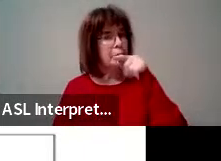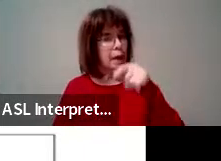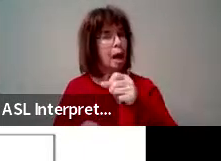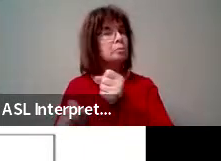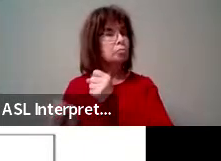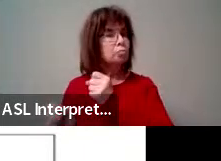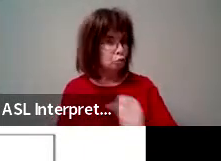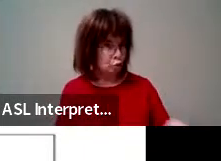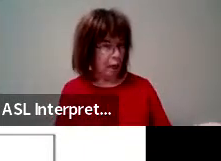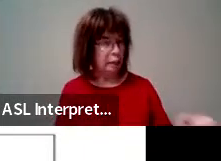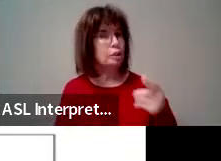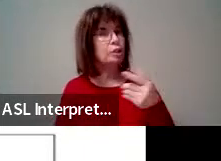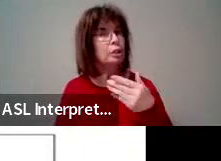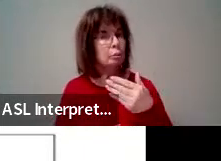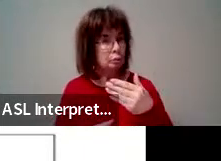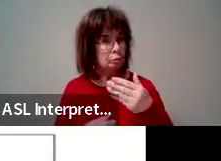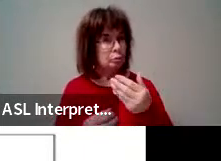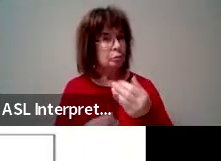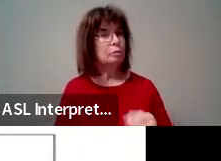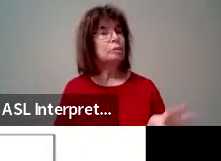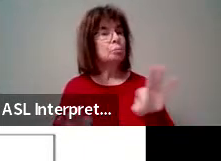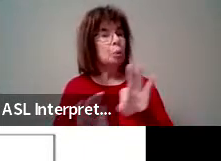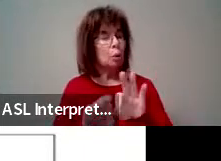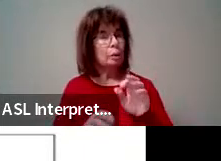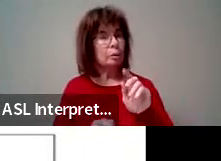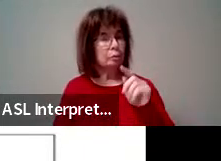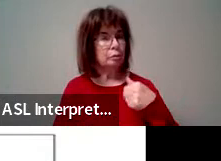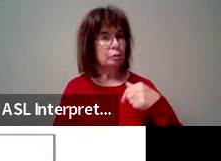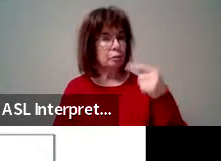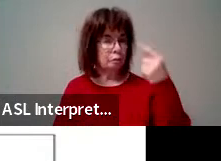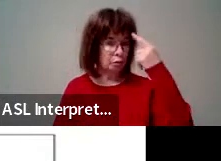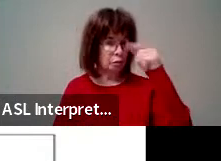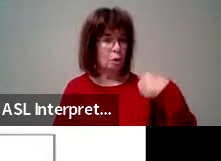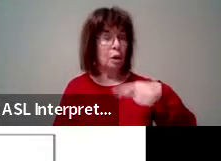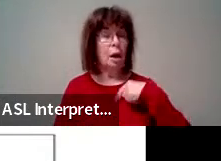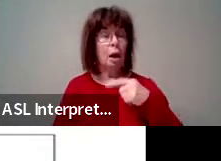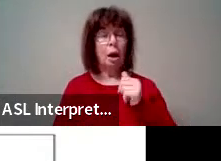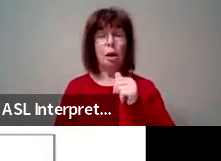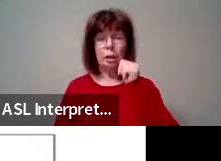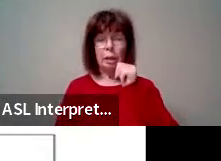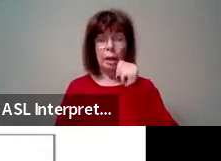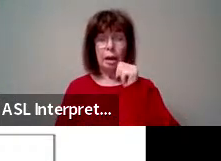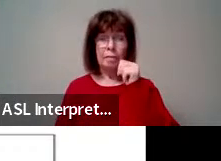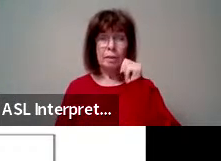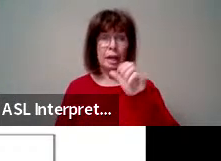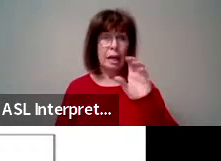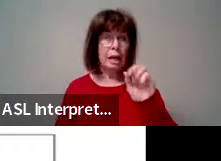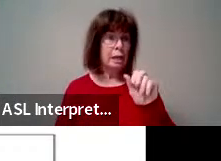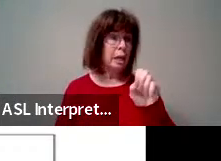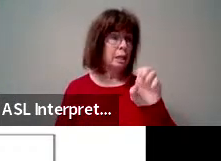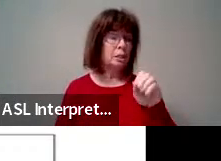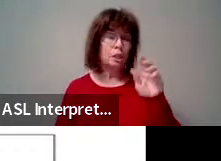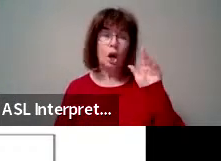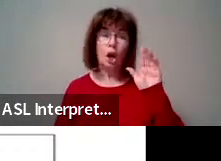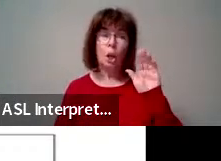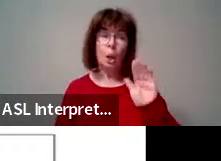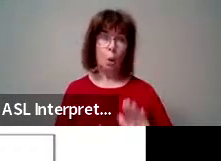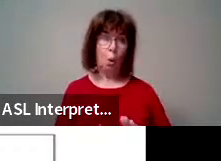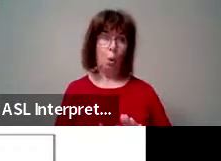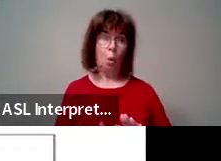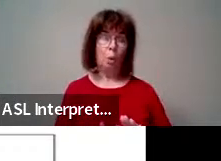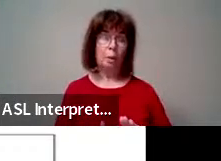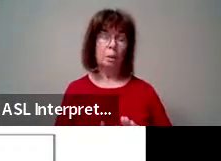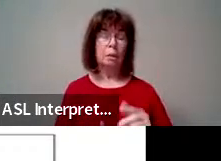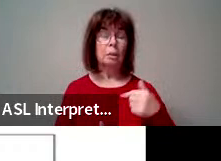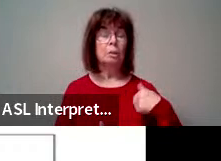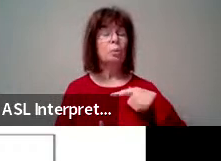us. And because daily caseloads are very, very low, we have decided to